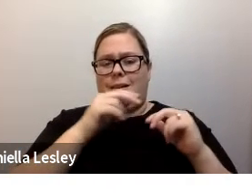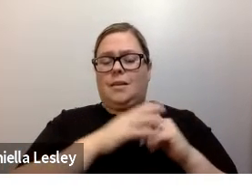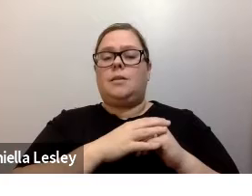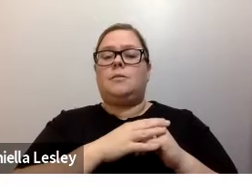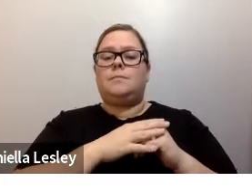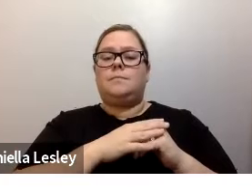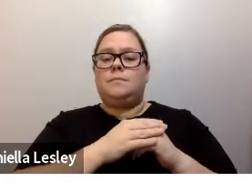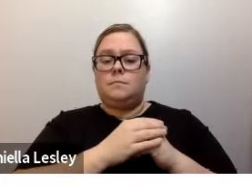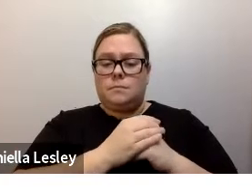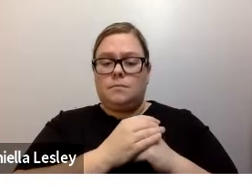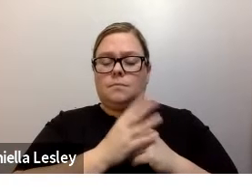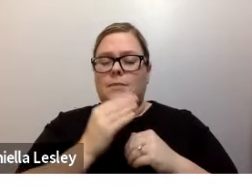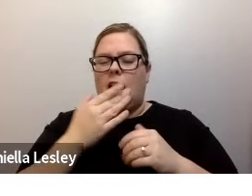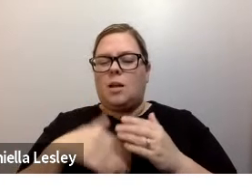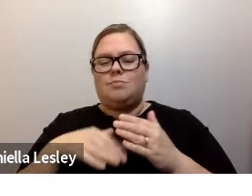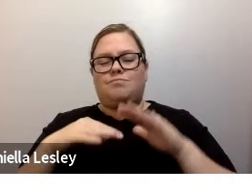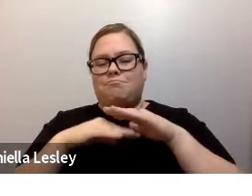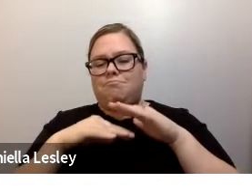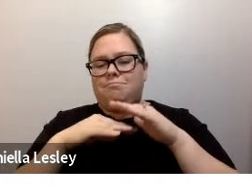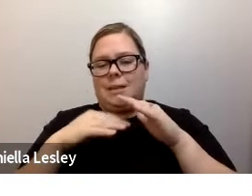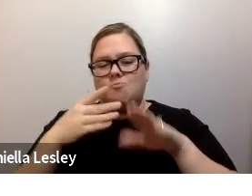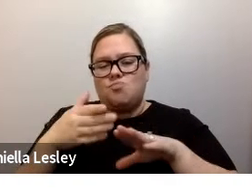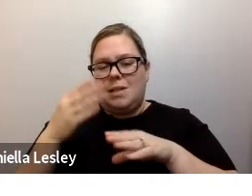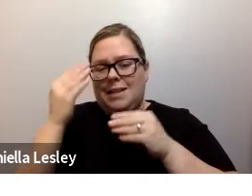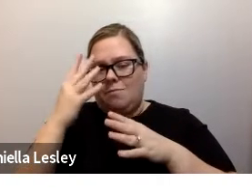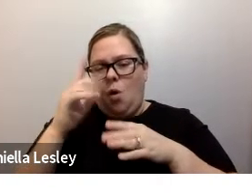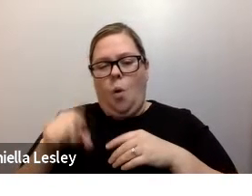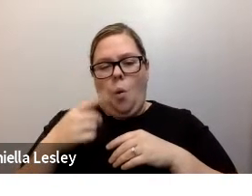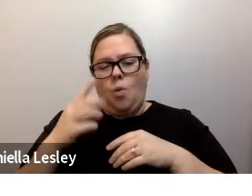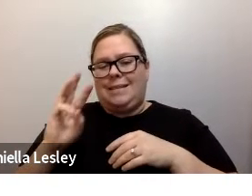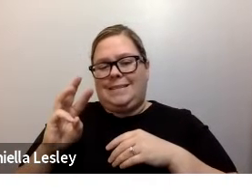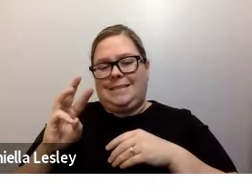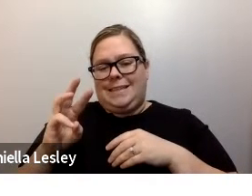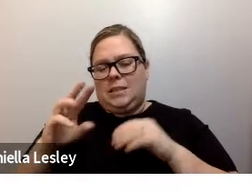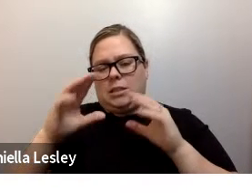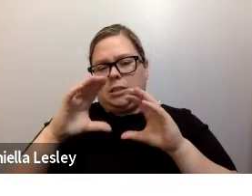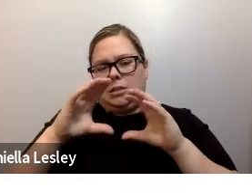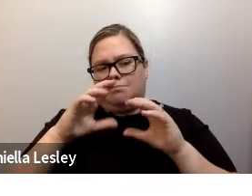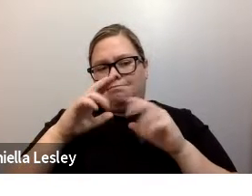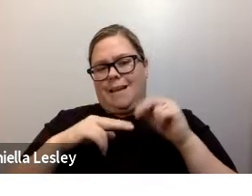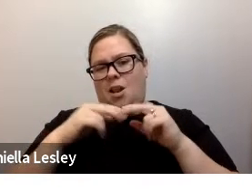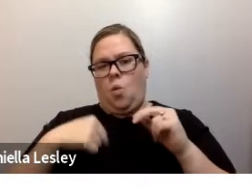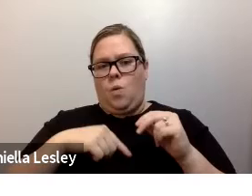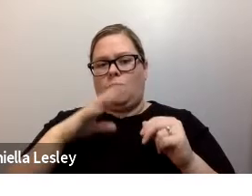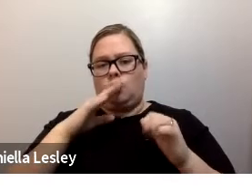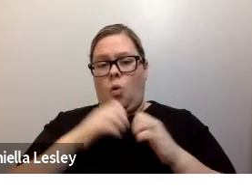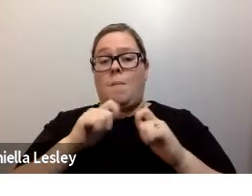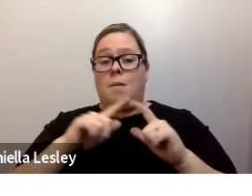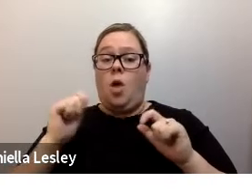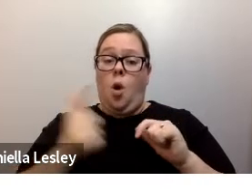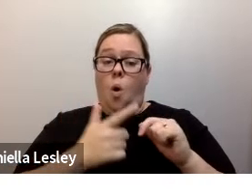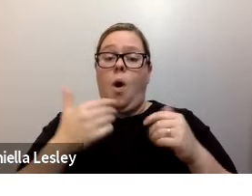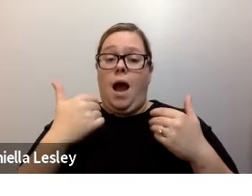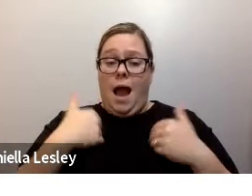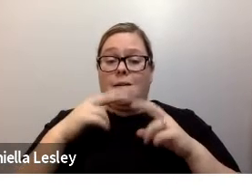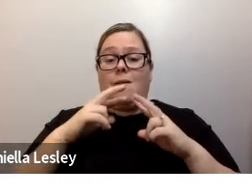some really preliminary data with this. It's only 6 we've spoken to. They all have a fundamental value of